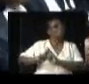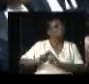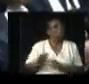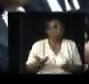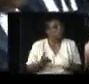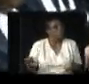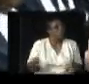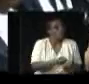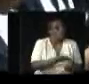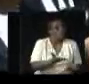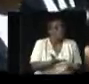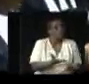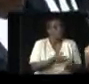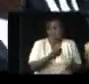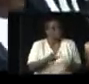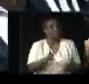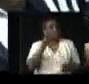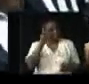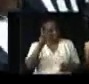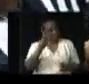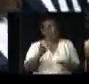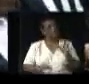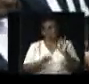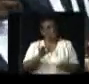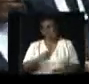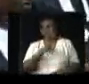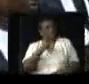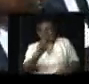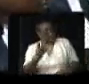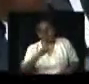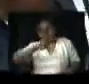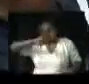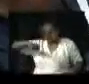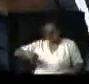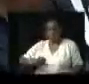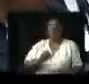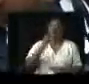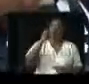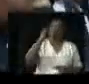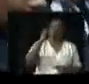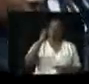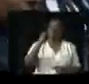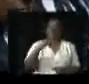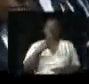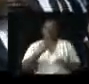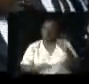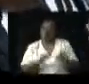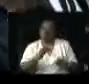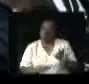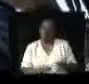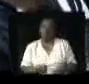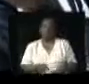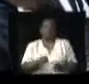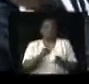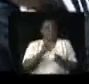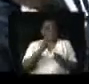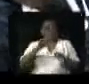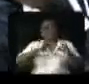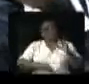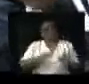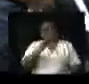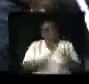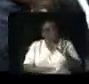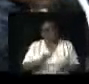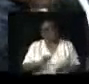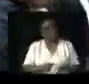the new substitute officers that the judiciary is having an underdog position. Within the trias politica,